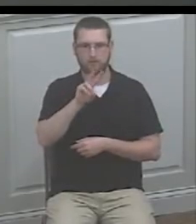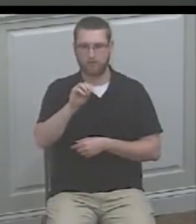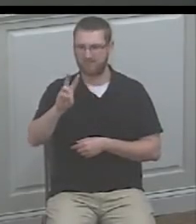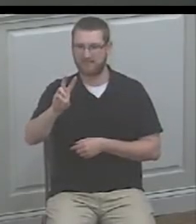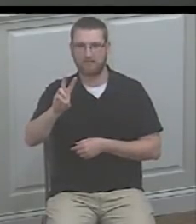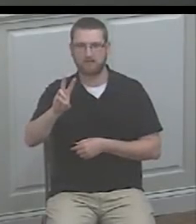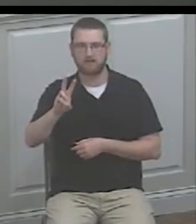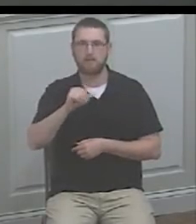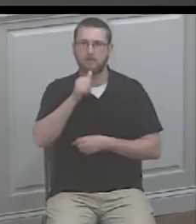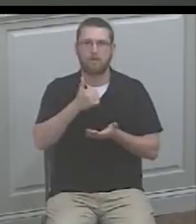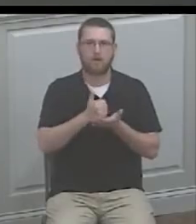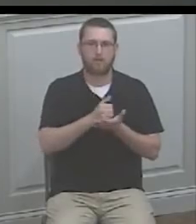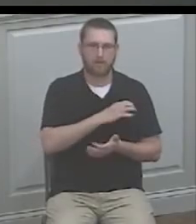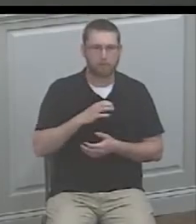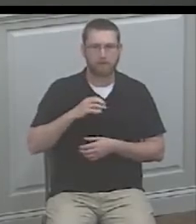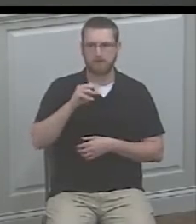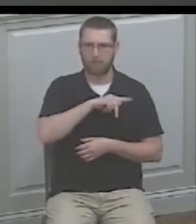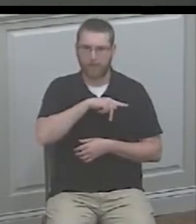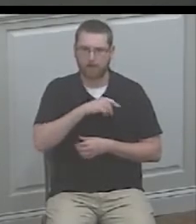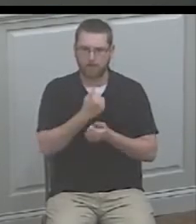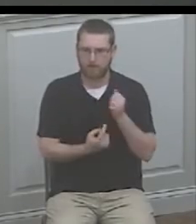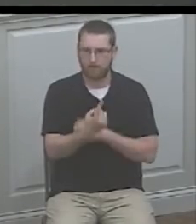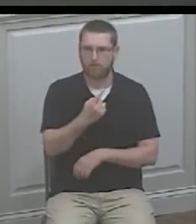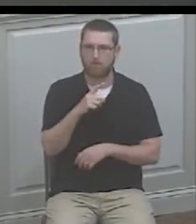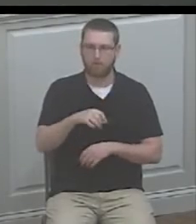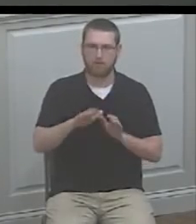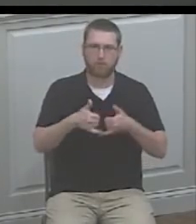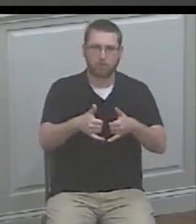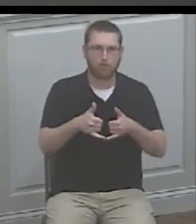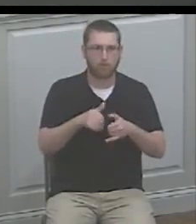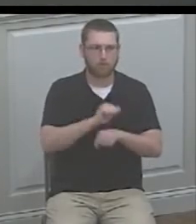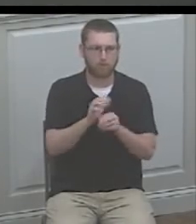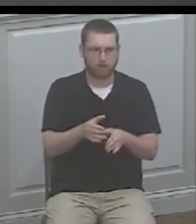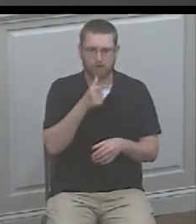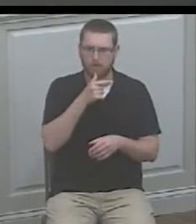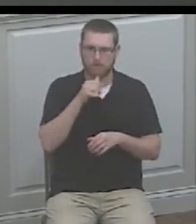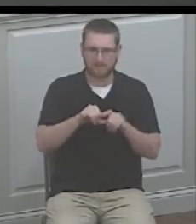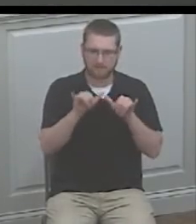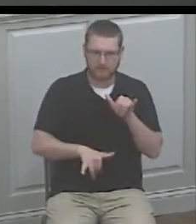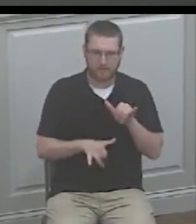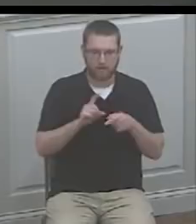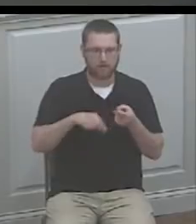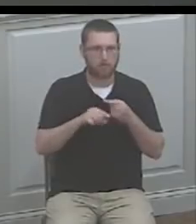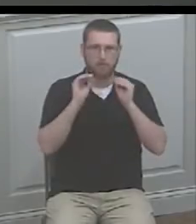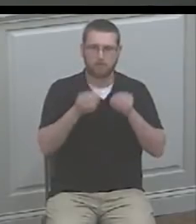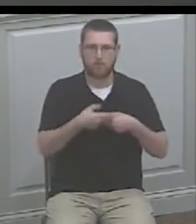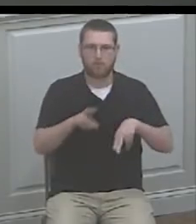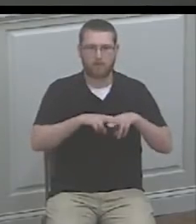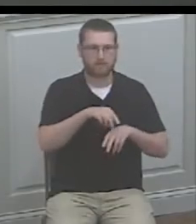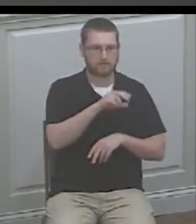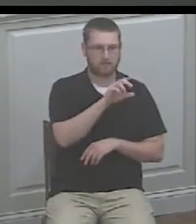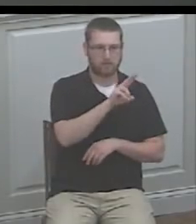helping the commission and mayor because of lack of adjustments, we need to reward the city employees who stayed here when there were no raises in